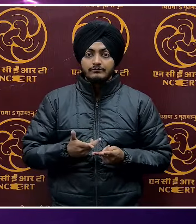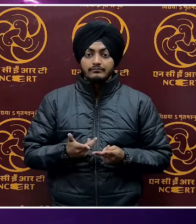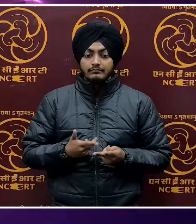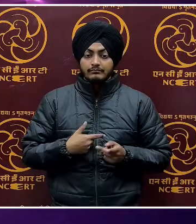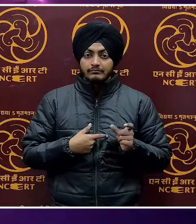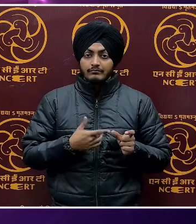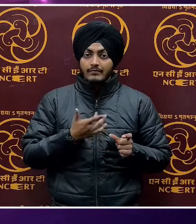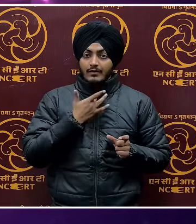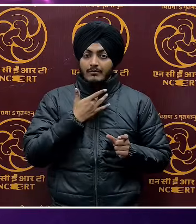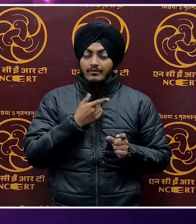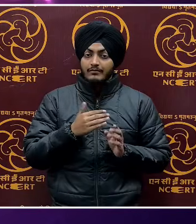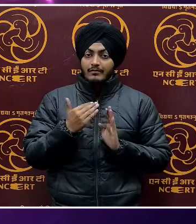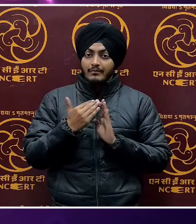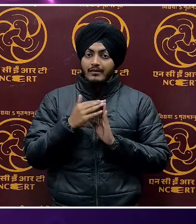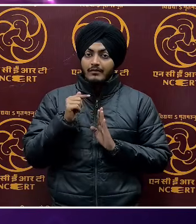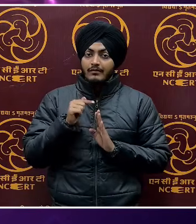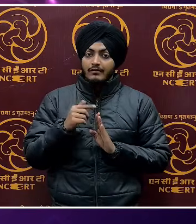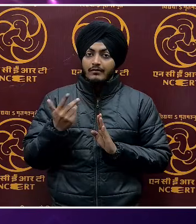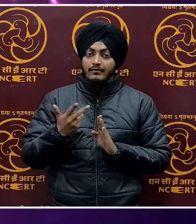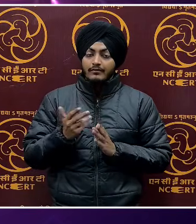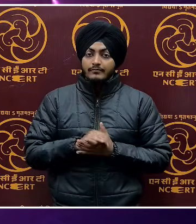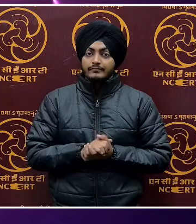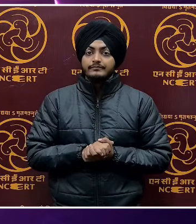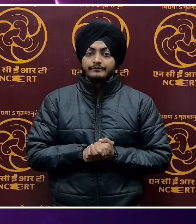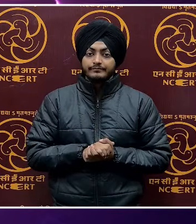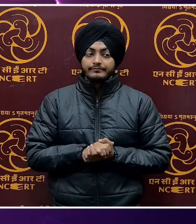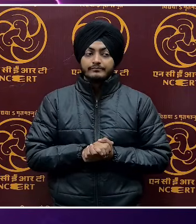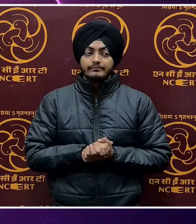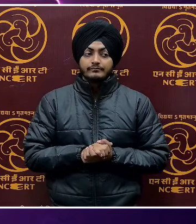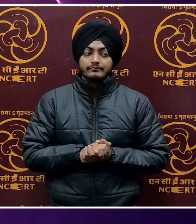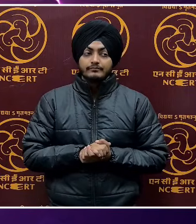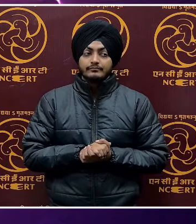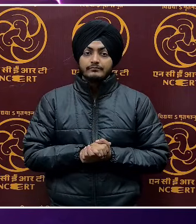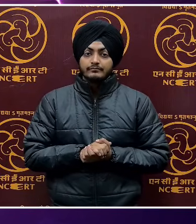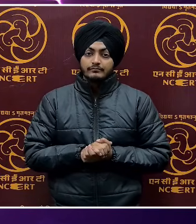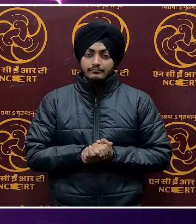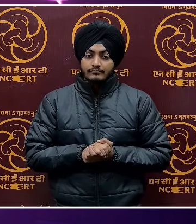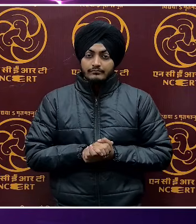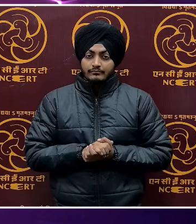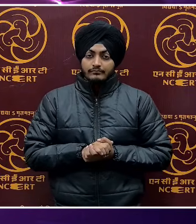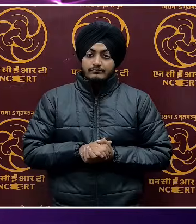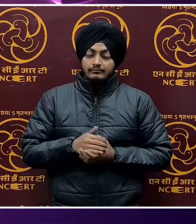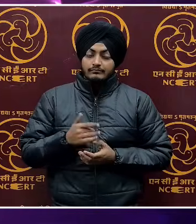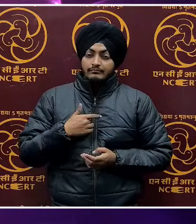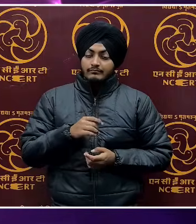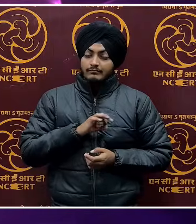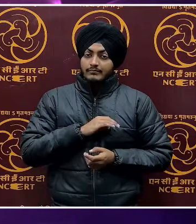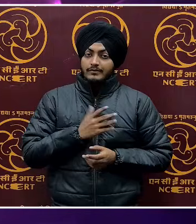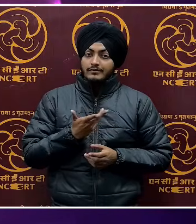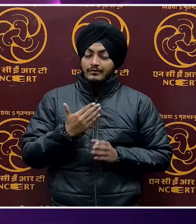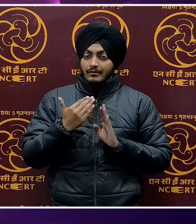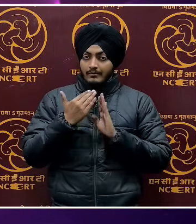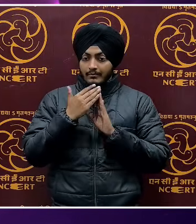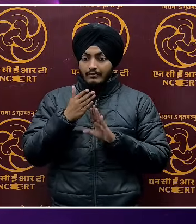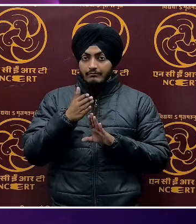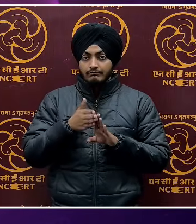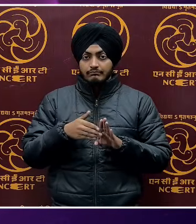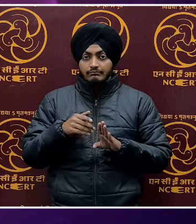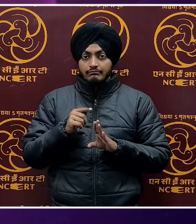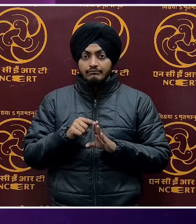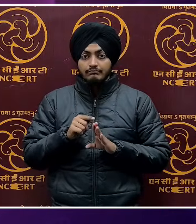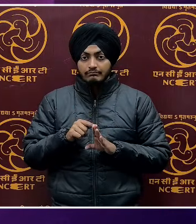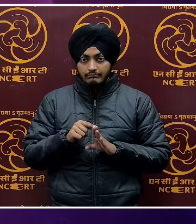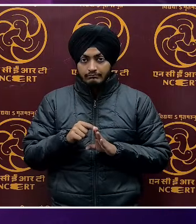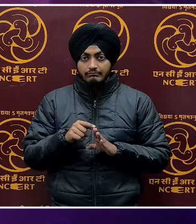of bread. What can be a dash of bread? Well, I really like slice of bread with jam. So here comes the